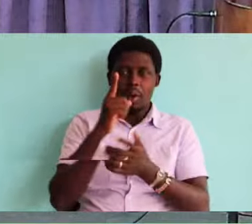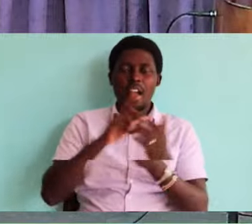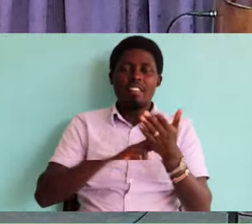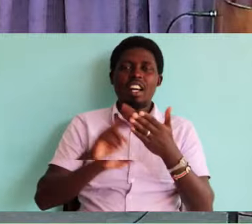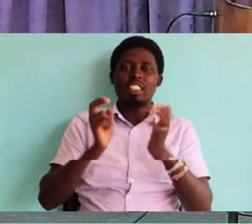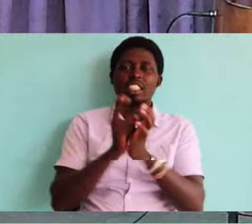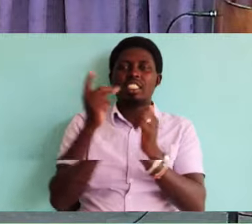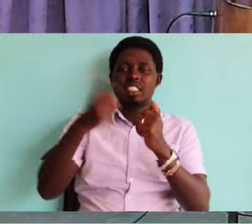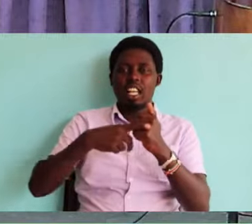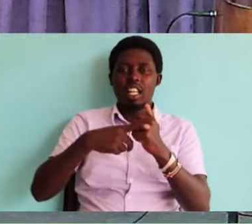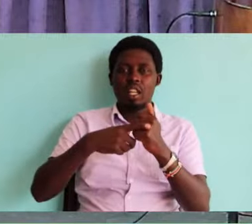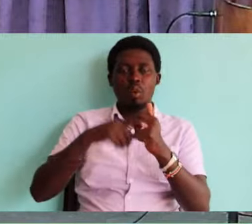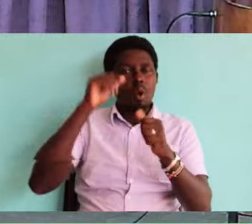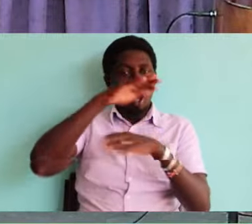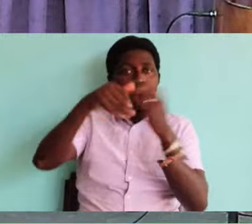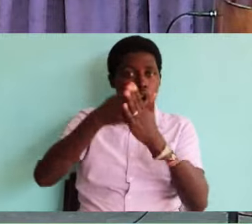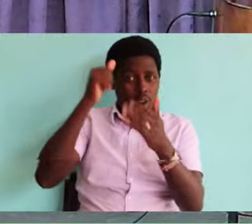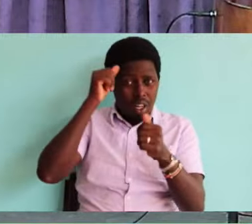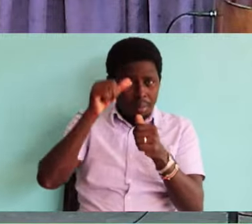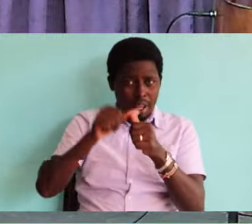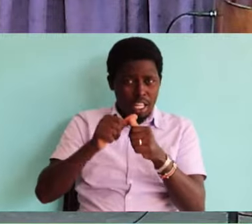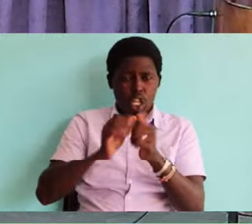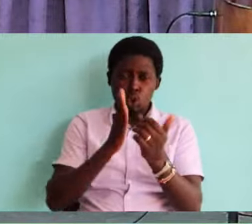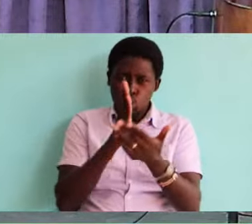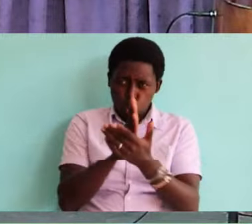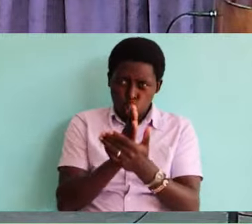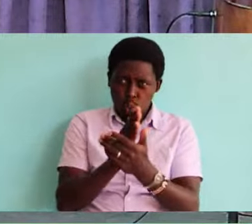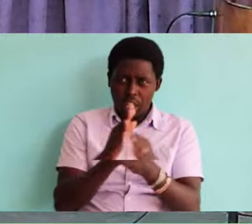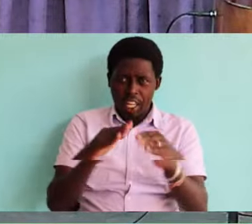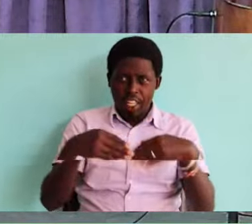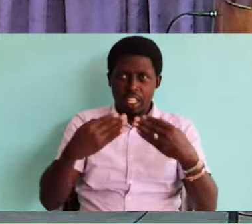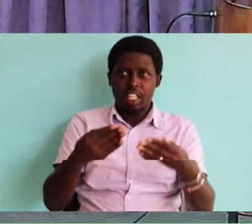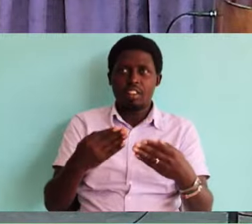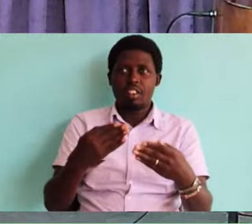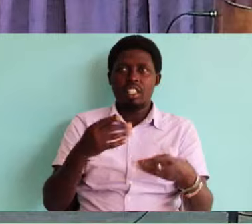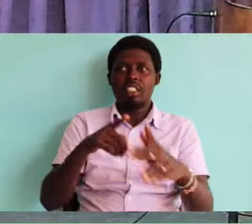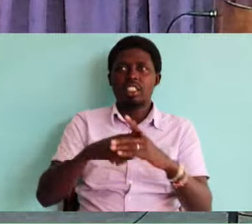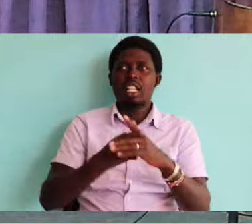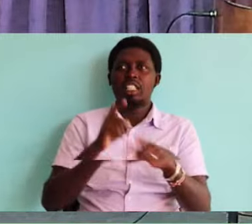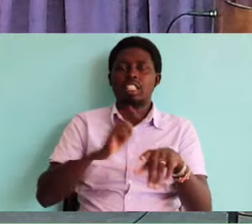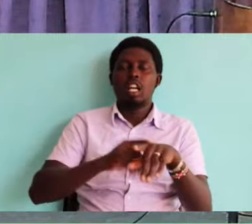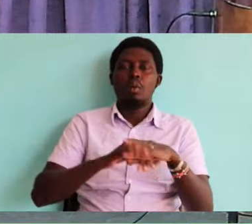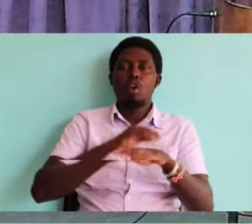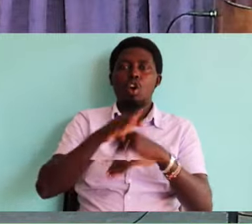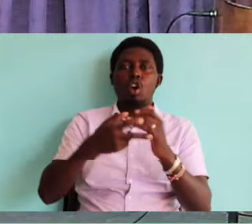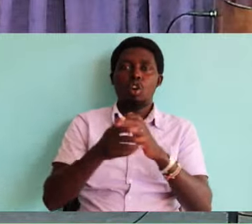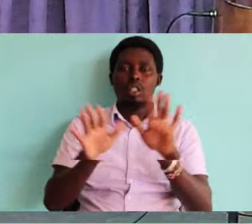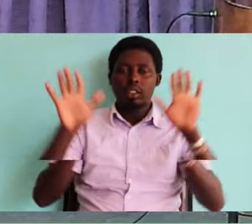we were reminded that true giving starts when we surrender ourselves to God.